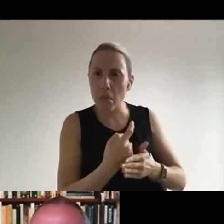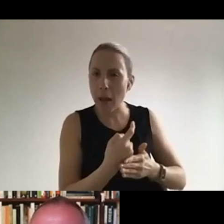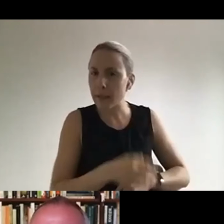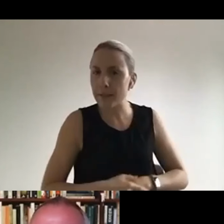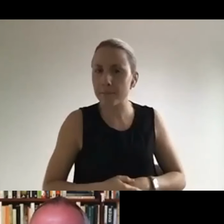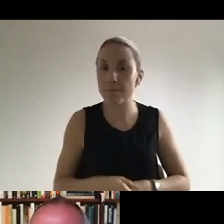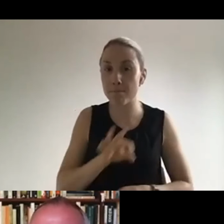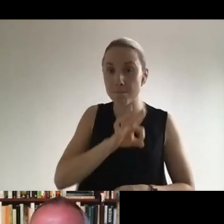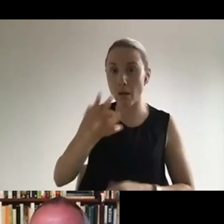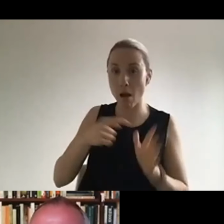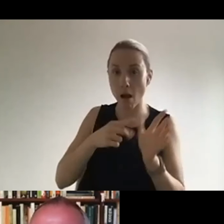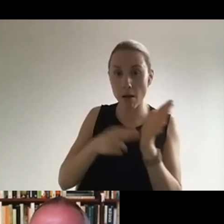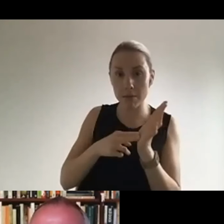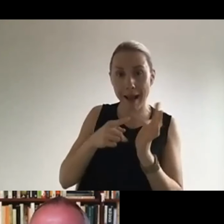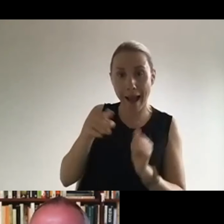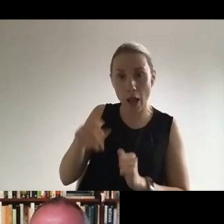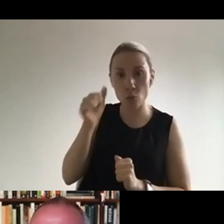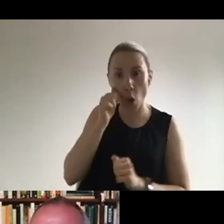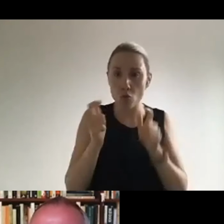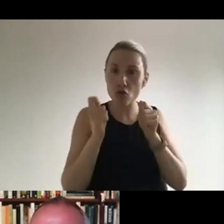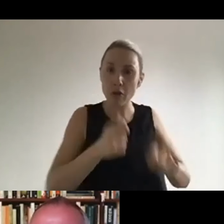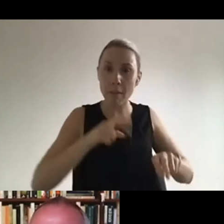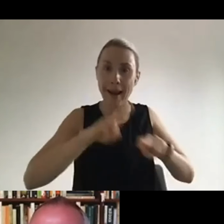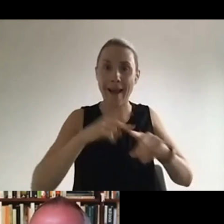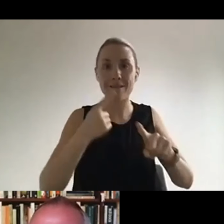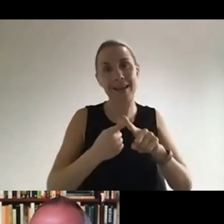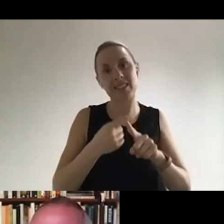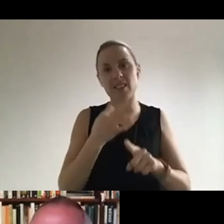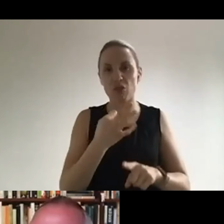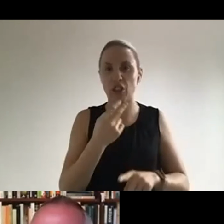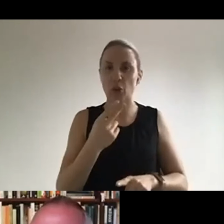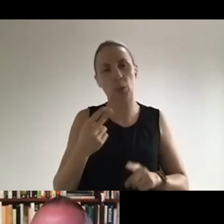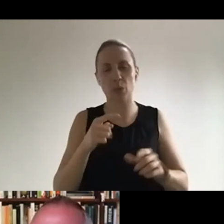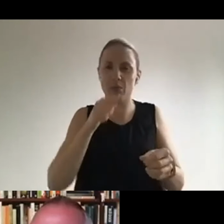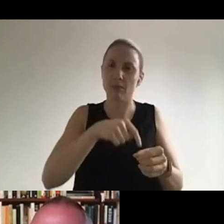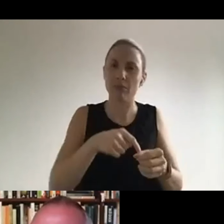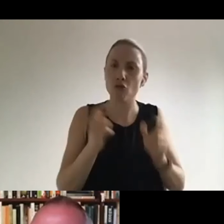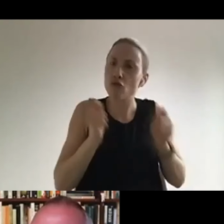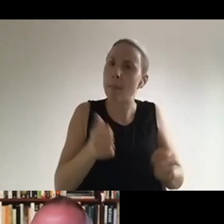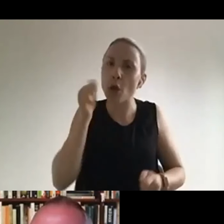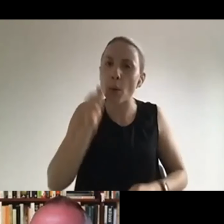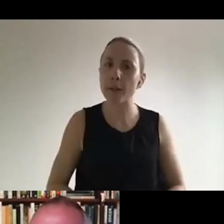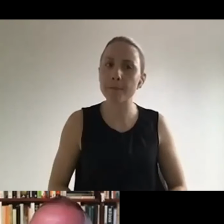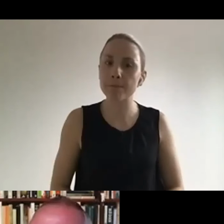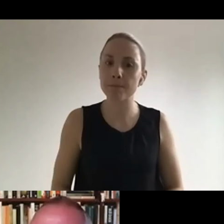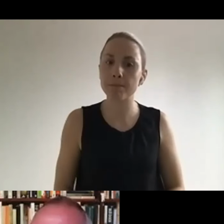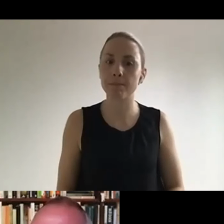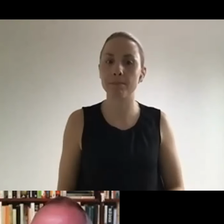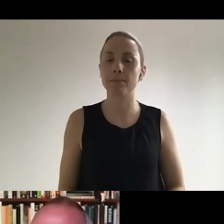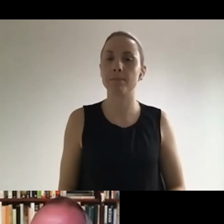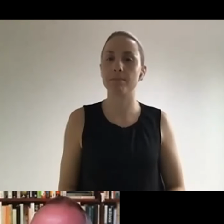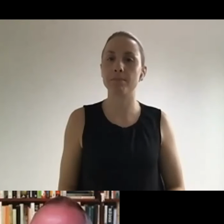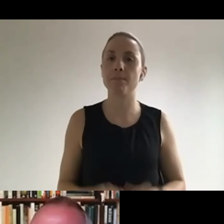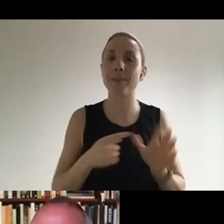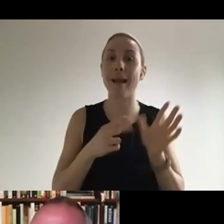that treatment, and can you say anything about it? Well, I think it's a very exciting regenerative hearing